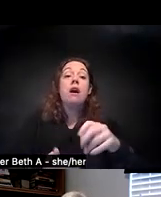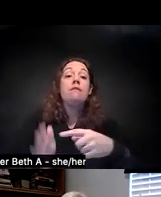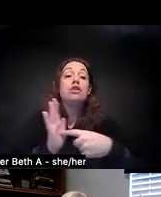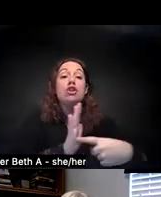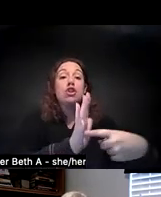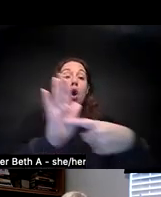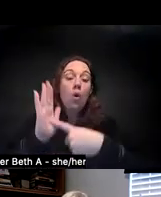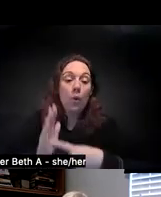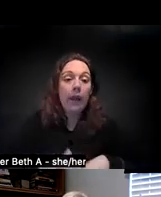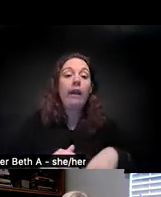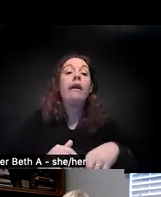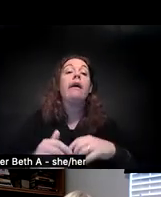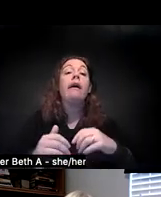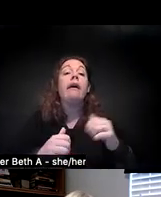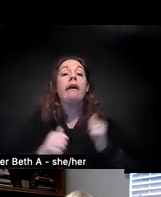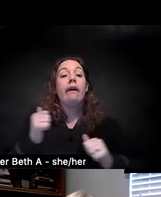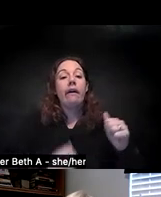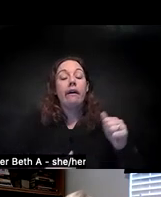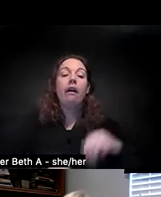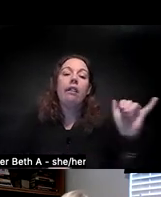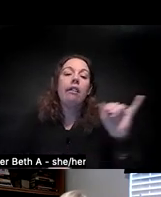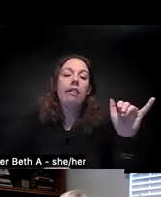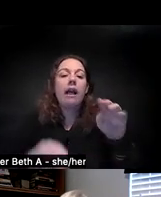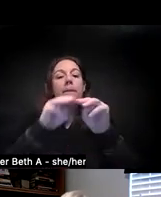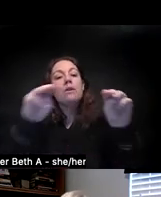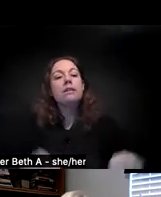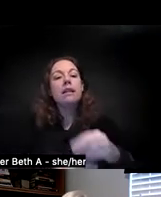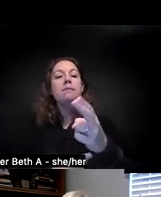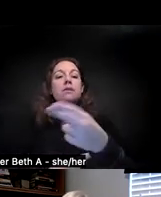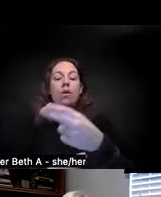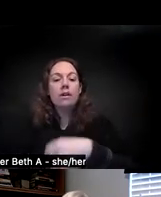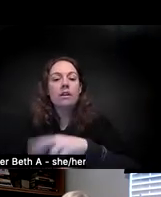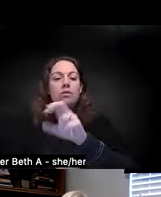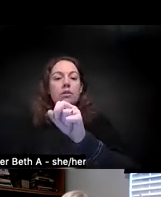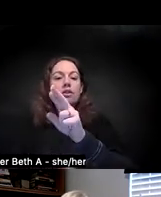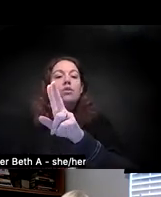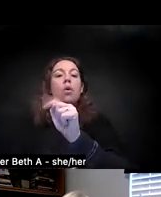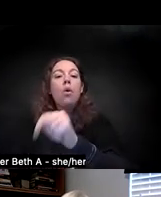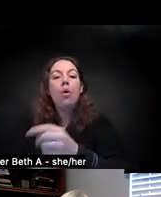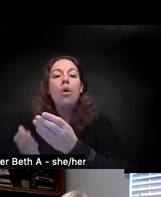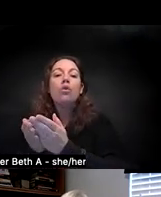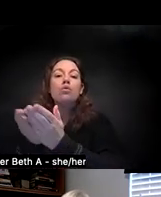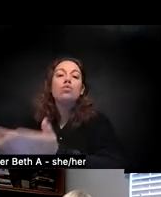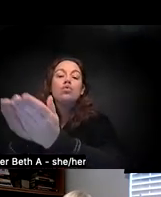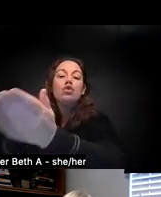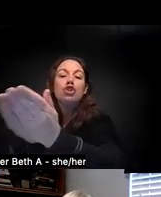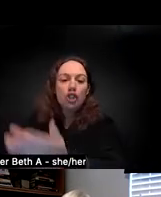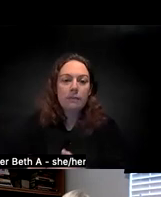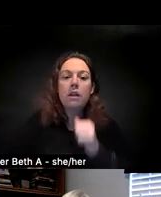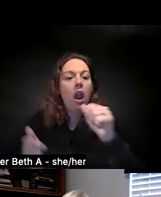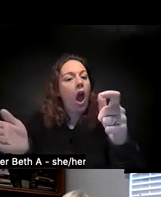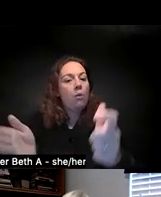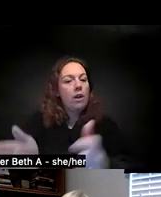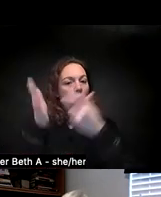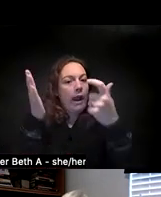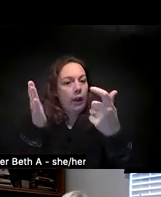hotels, resorts, cruise ships, are not obligated under this part of the regulation. However, the